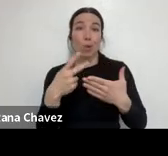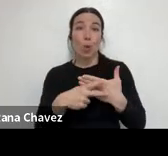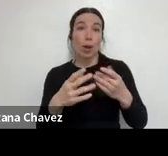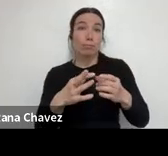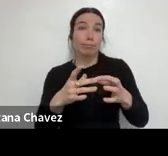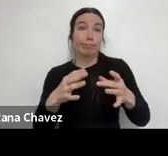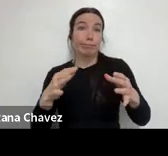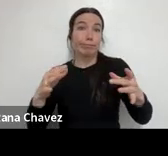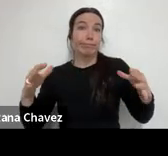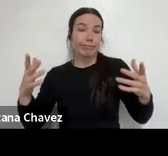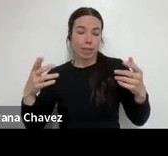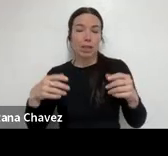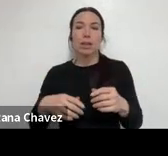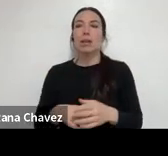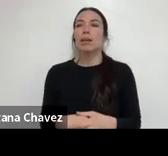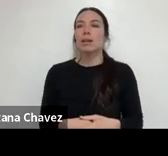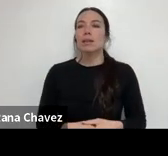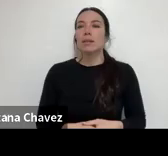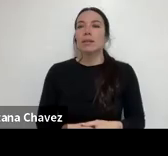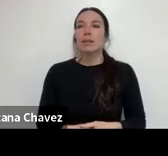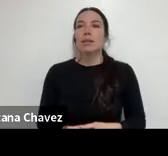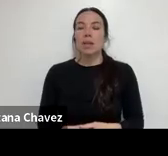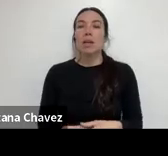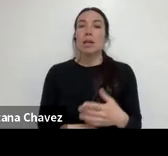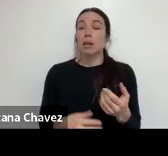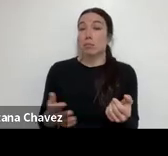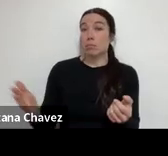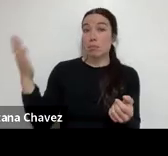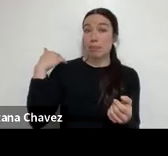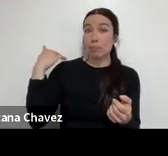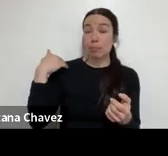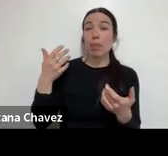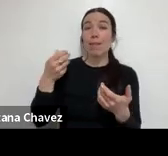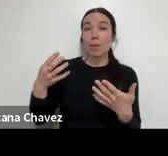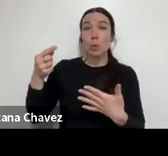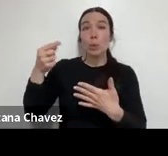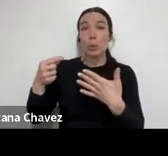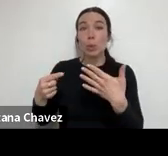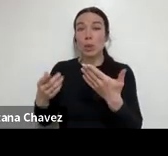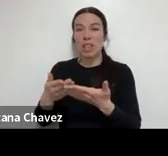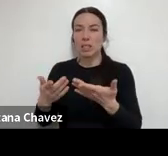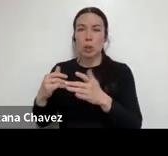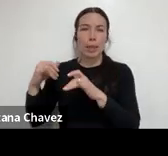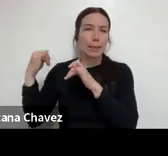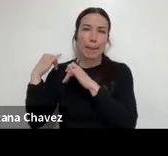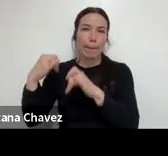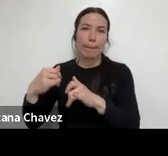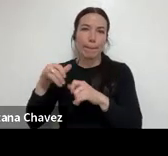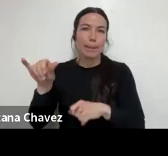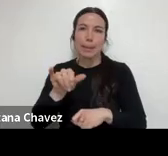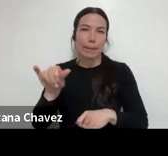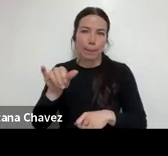the main features have remained very much the same. And